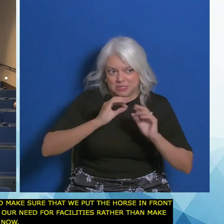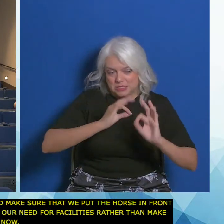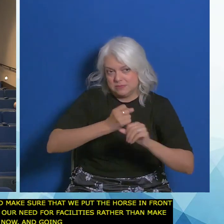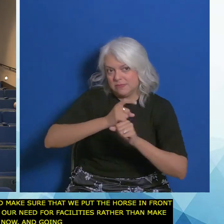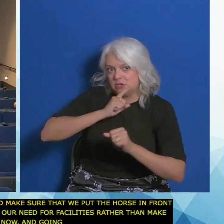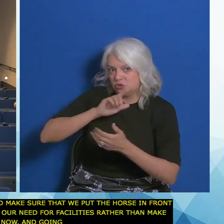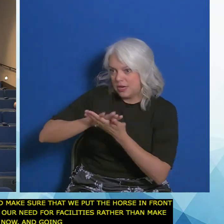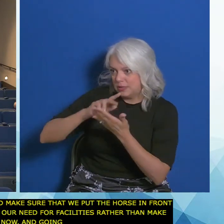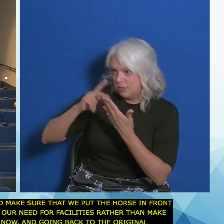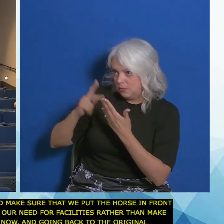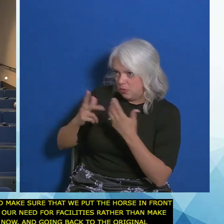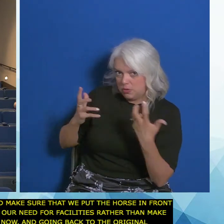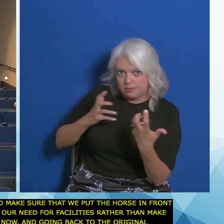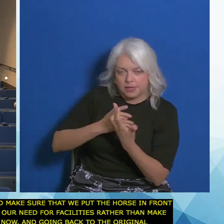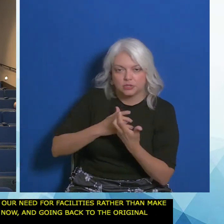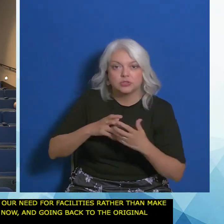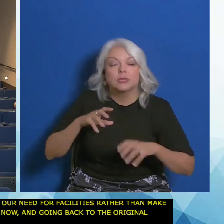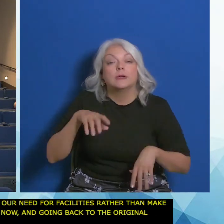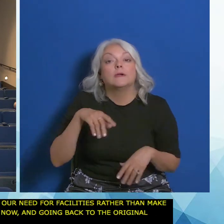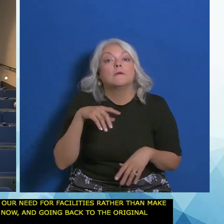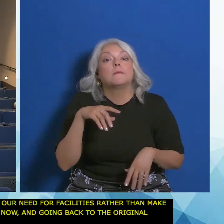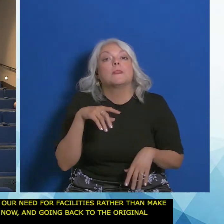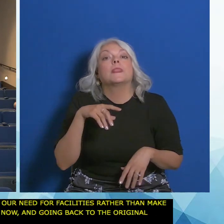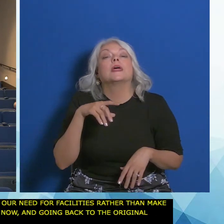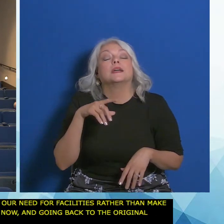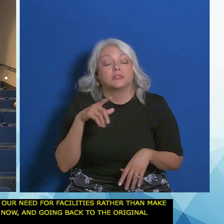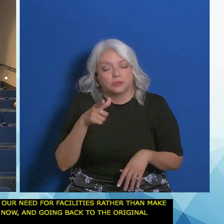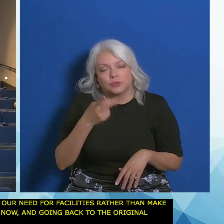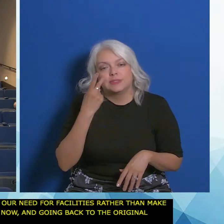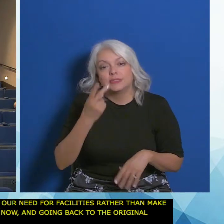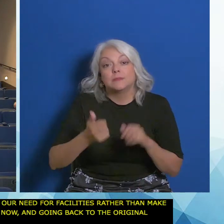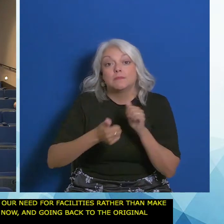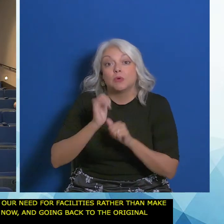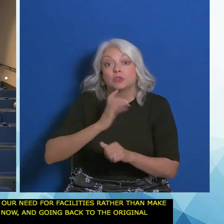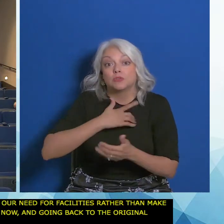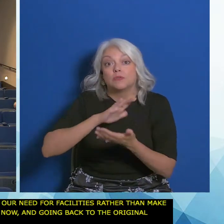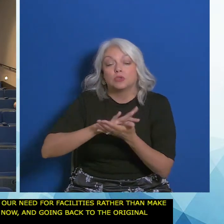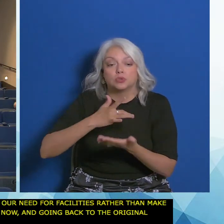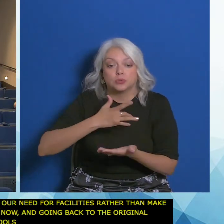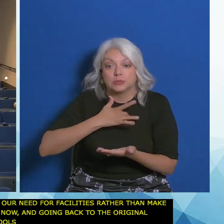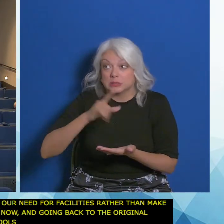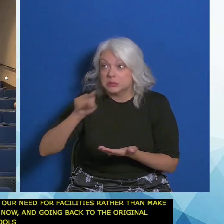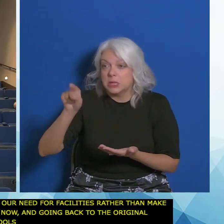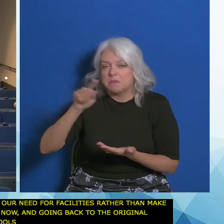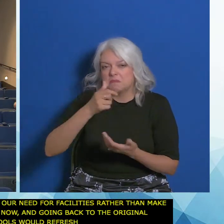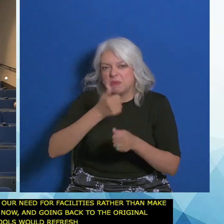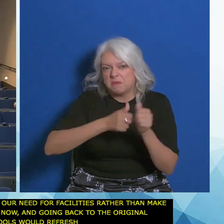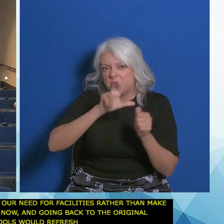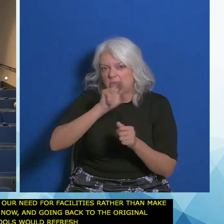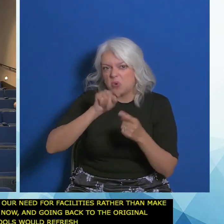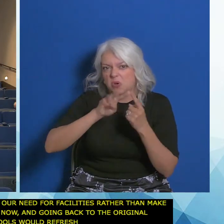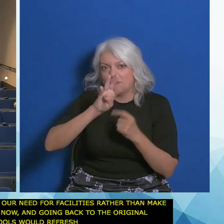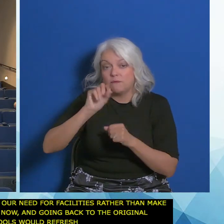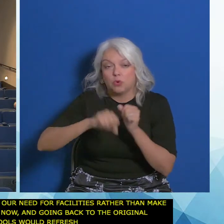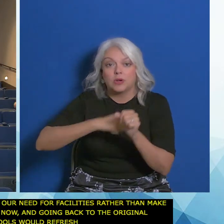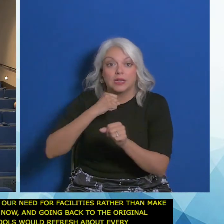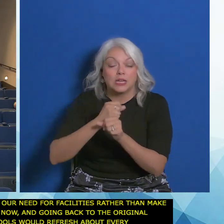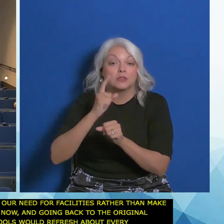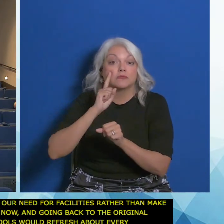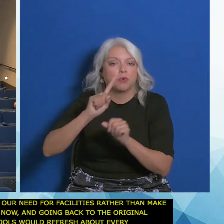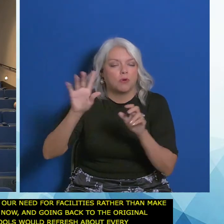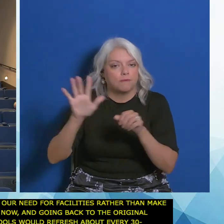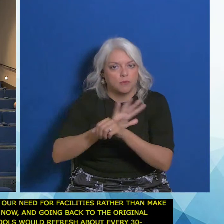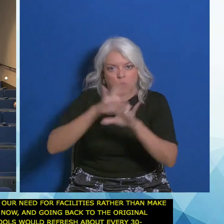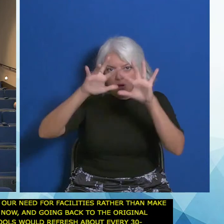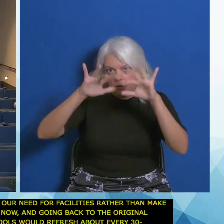though, you could see typically most of those schools would refresh about every 30 to 40 years to completely demolish and put in a new